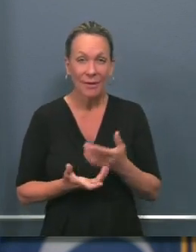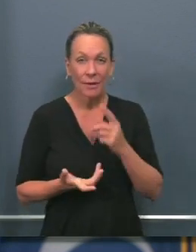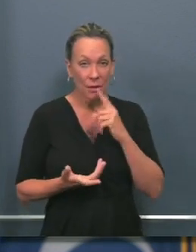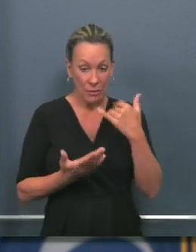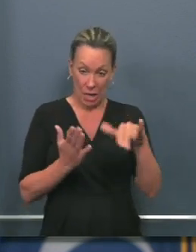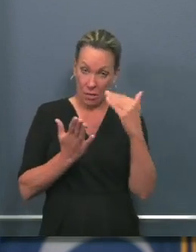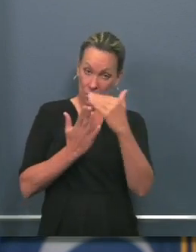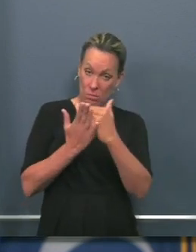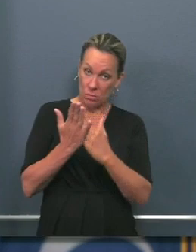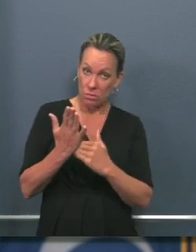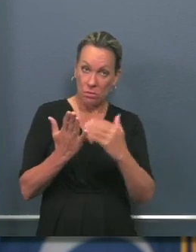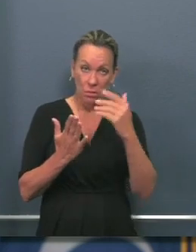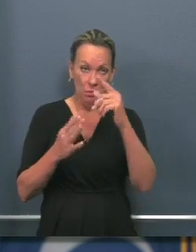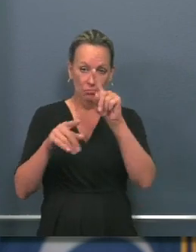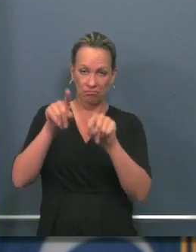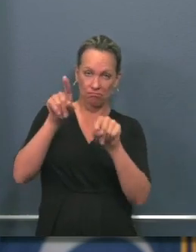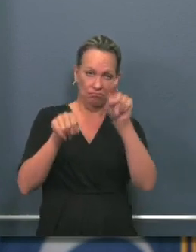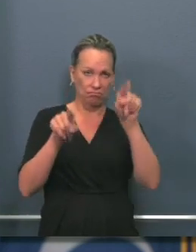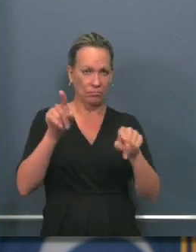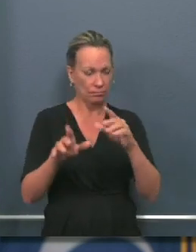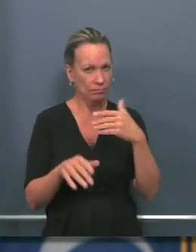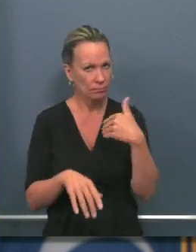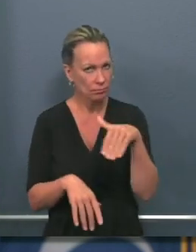health experts and